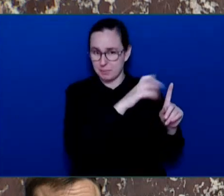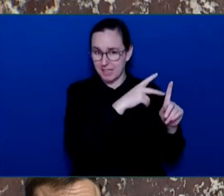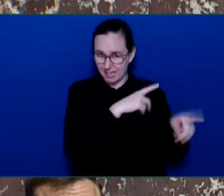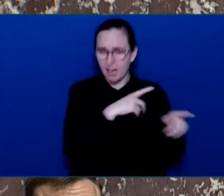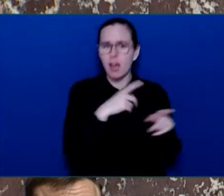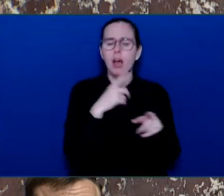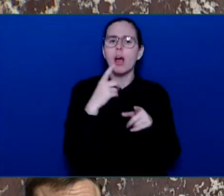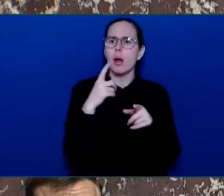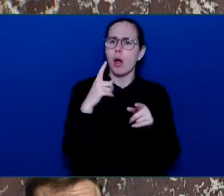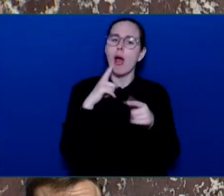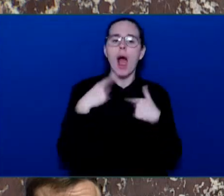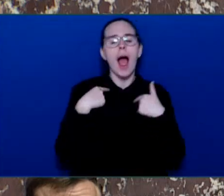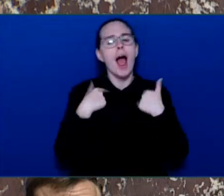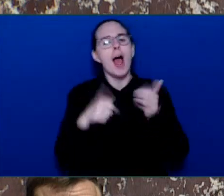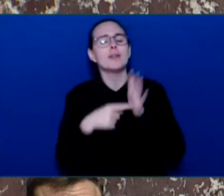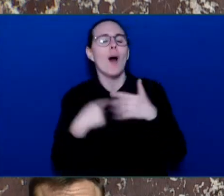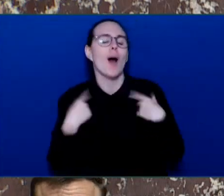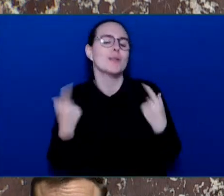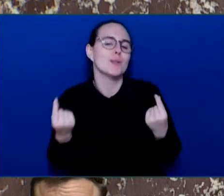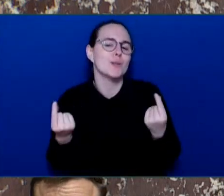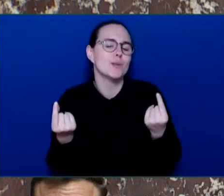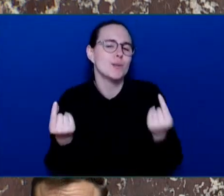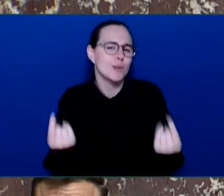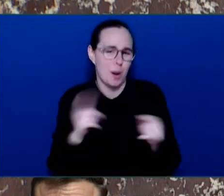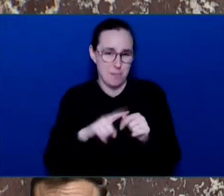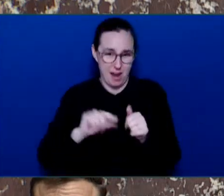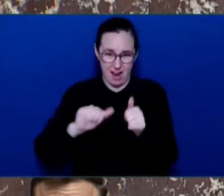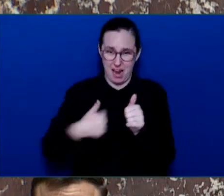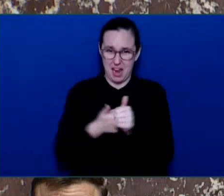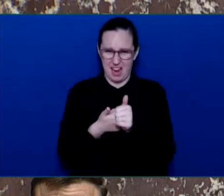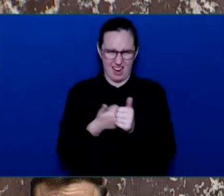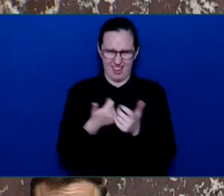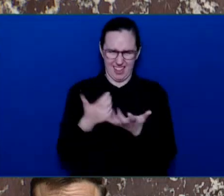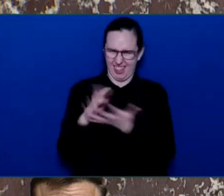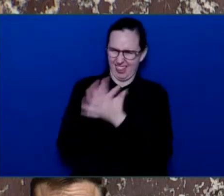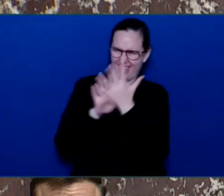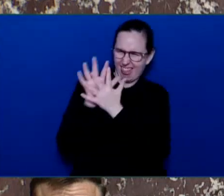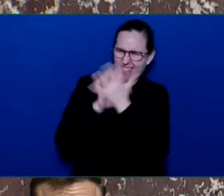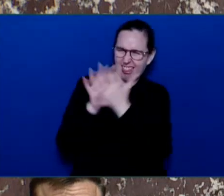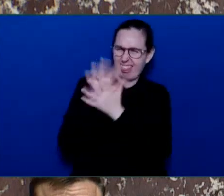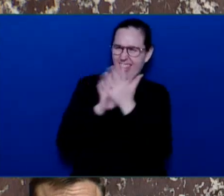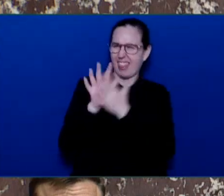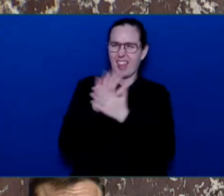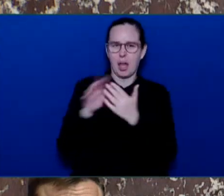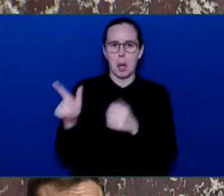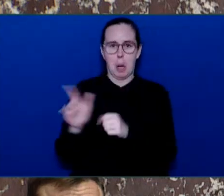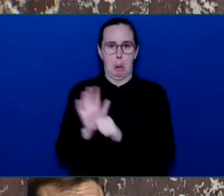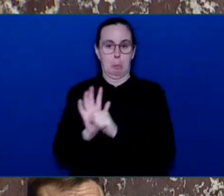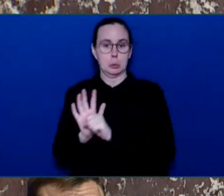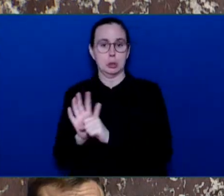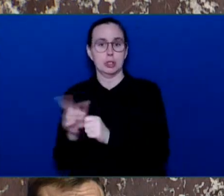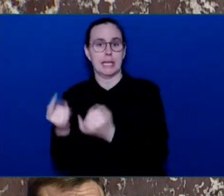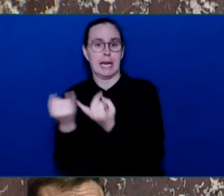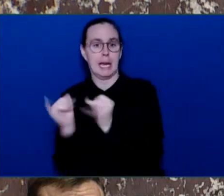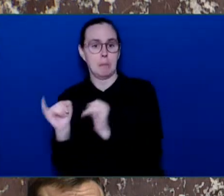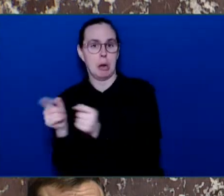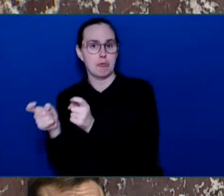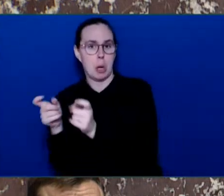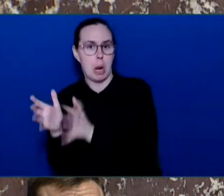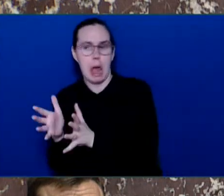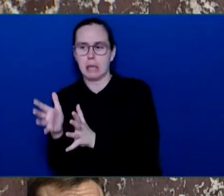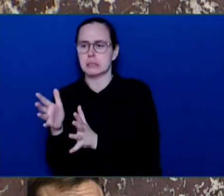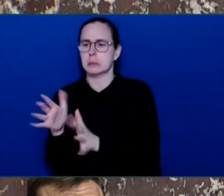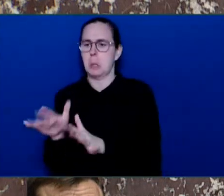green jobs, steamrolling the independent regulator. That is actually what's been revealed by the steady stream of these